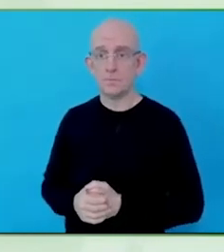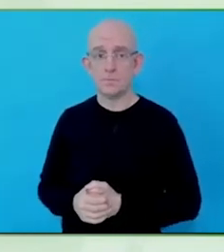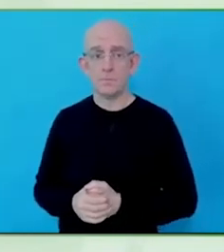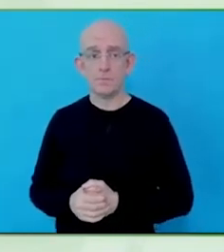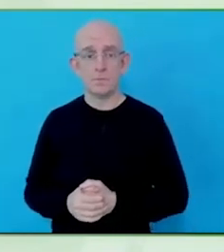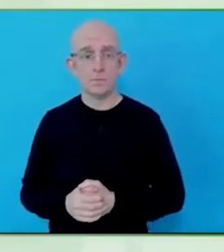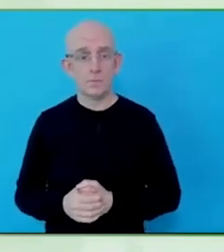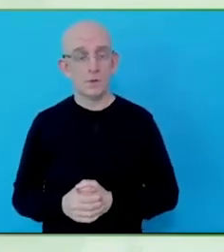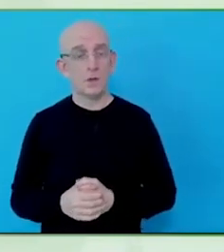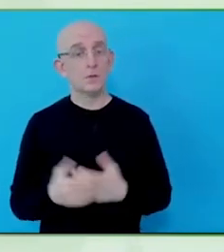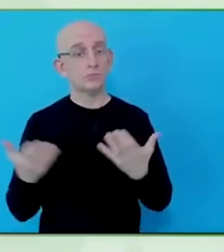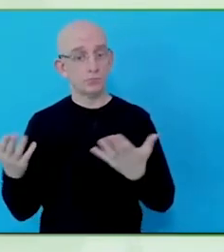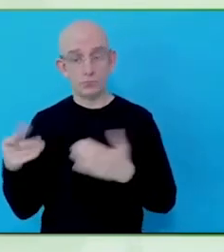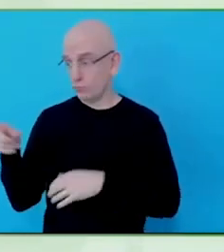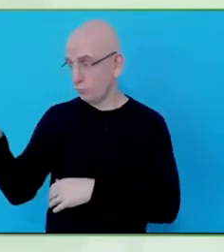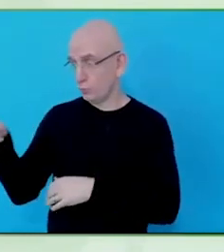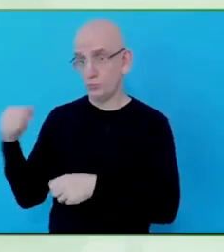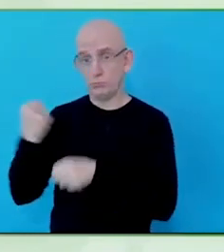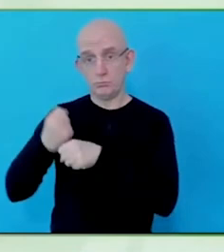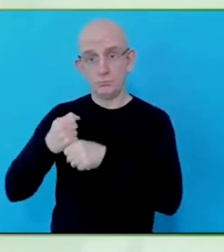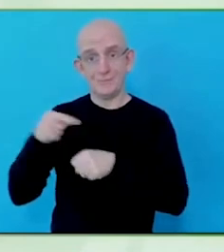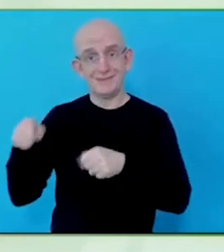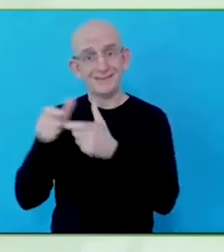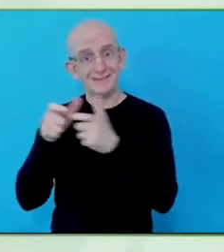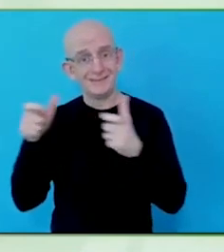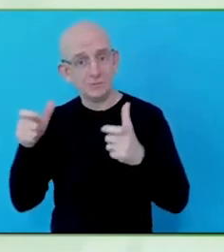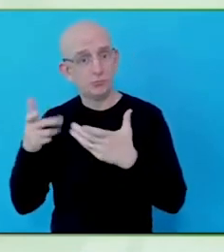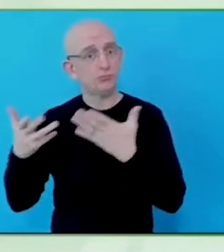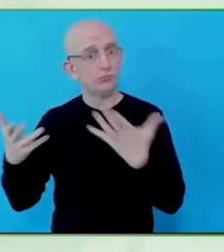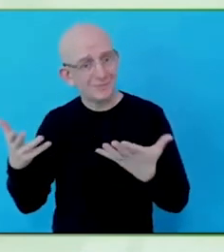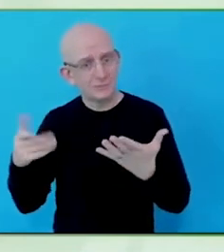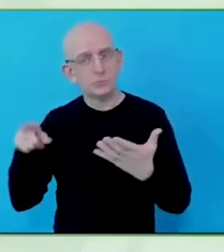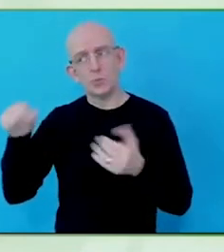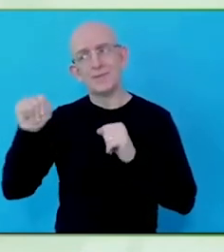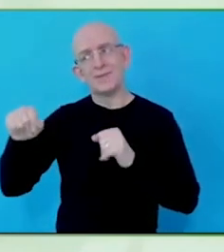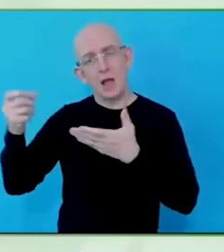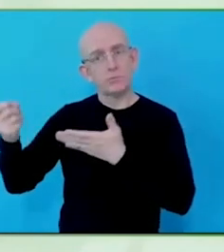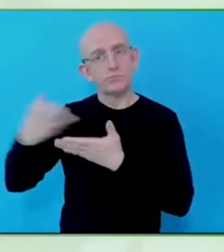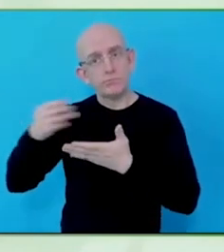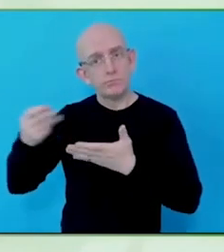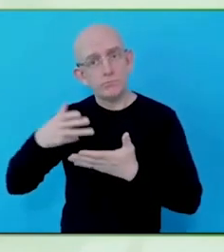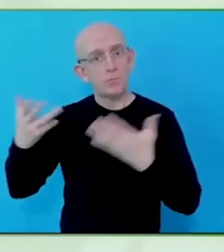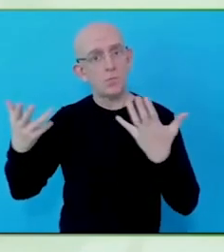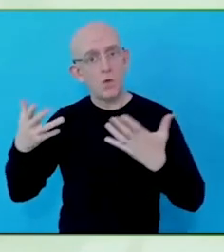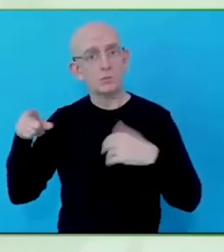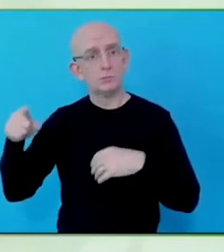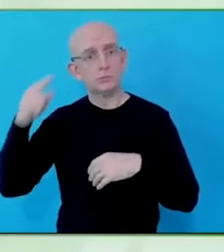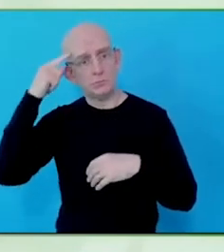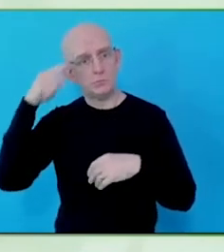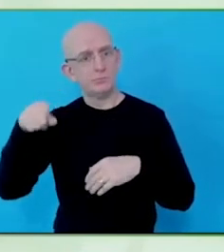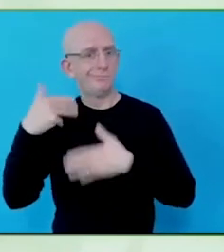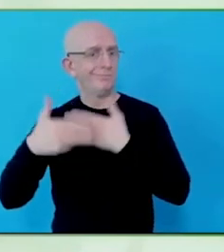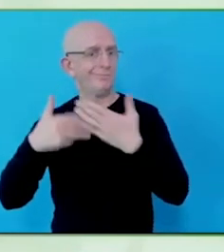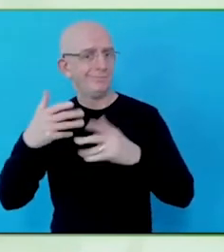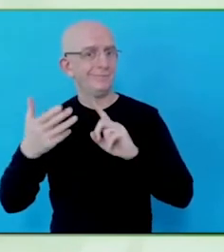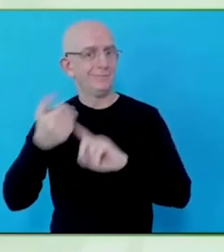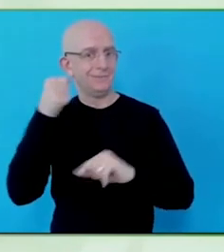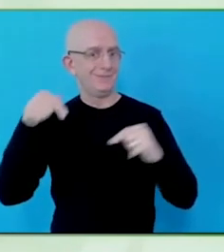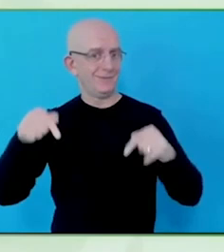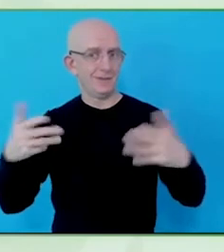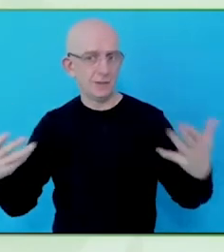web accessibility. Sure, so I'm Lionel Wolberger from COO at UserWay, and I also serve